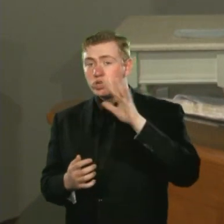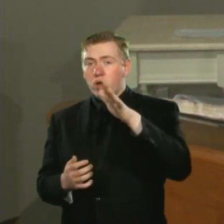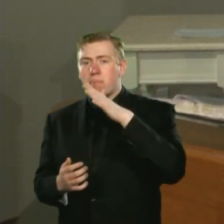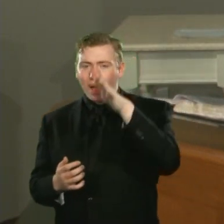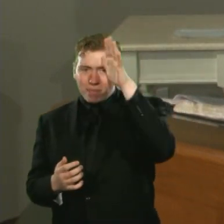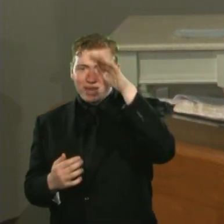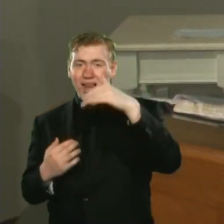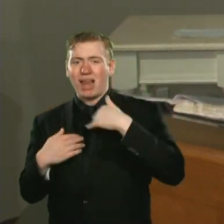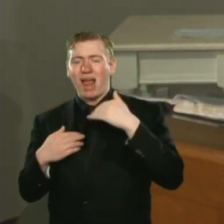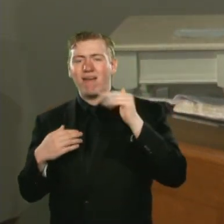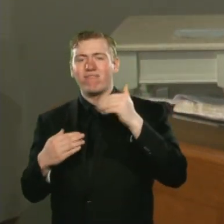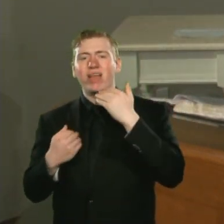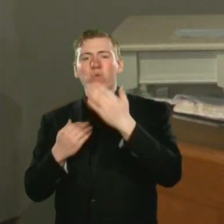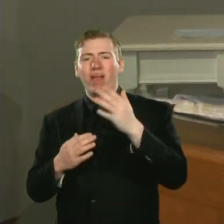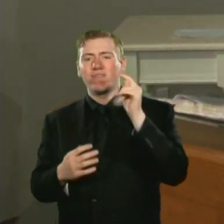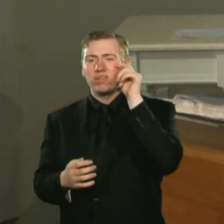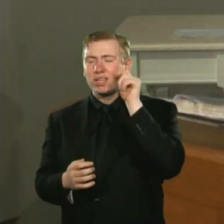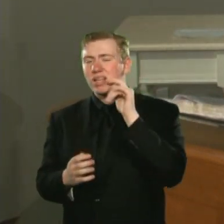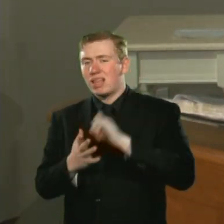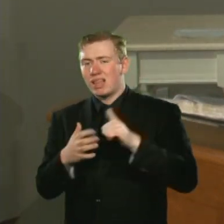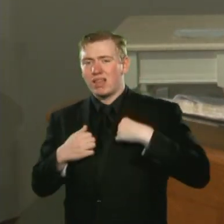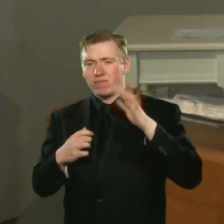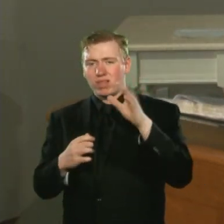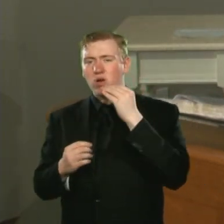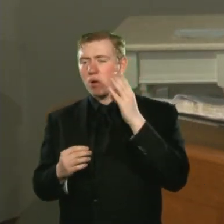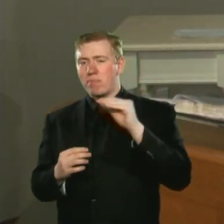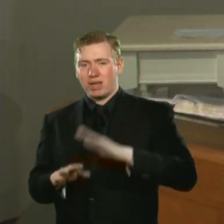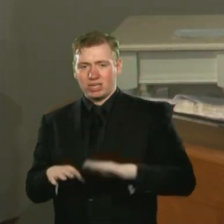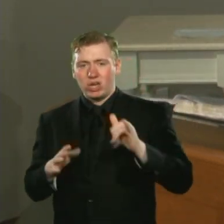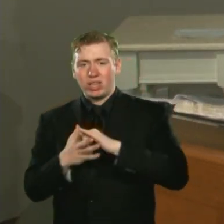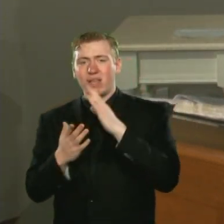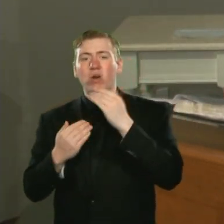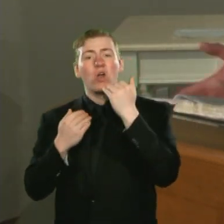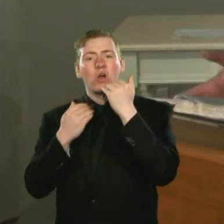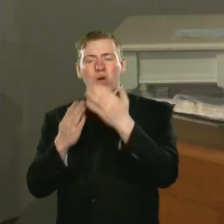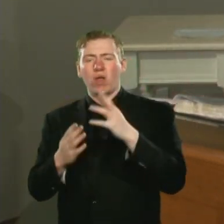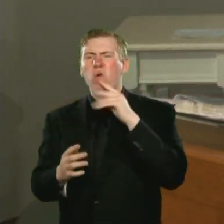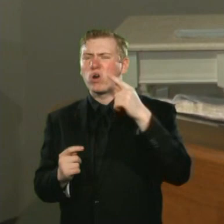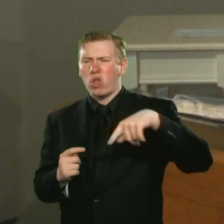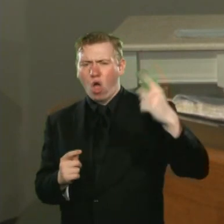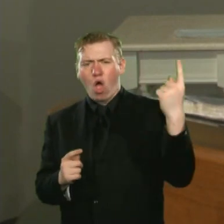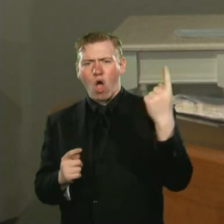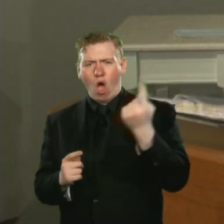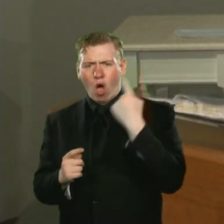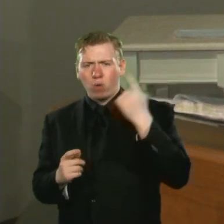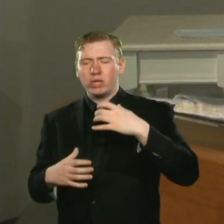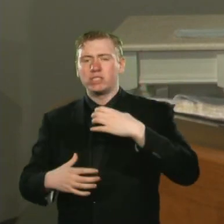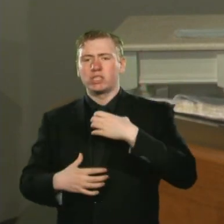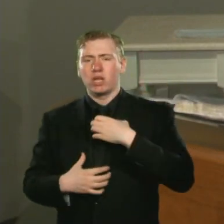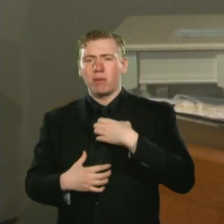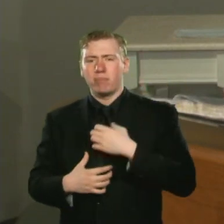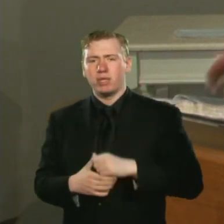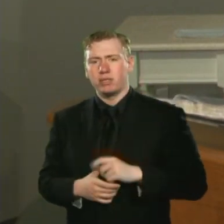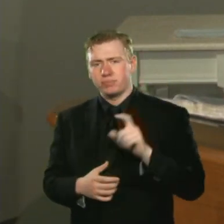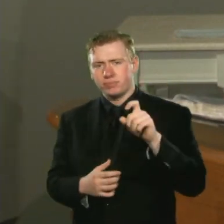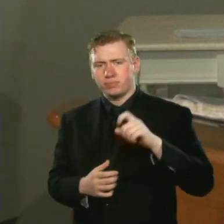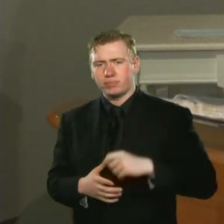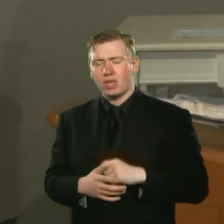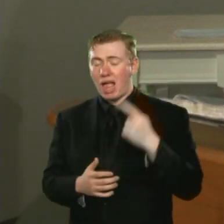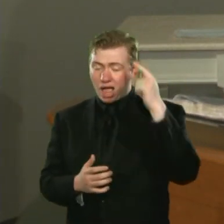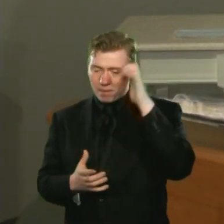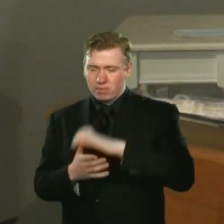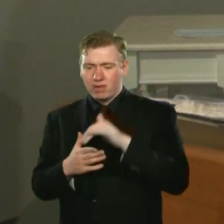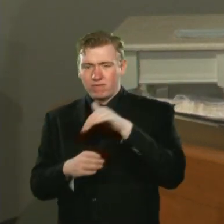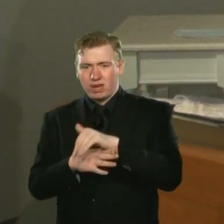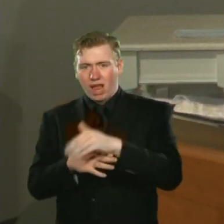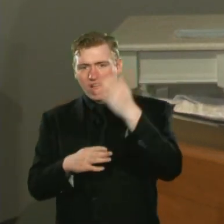have a grateful teenager that lives in their home and children who are grateful and thankful? Or do you always complain? I believe tonight